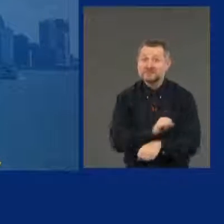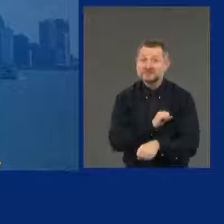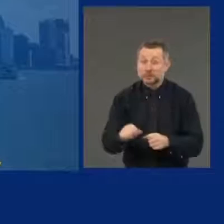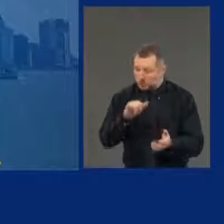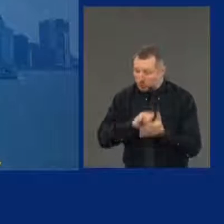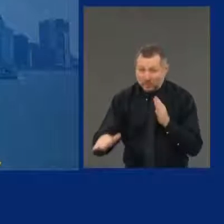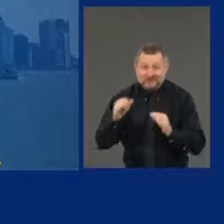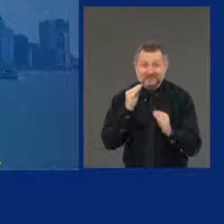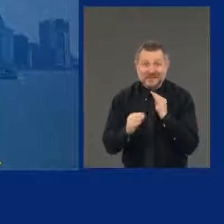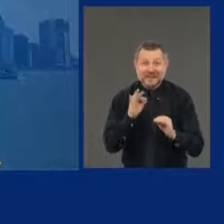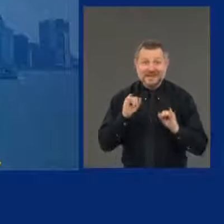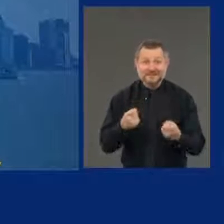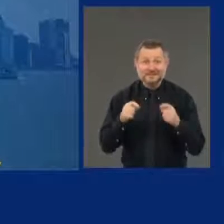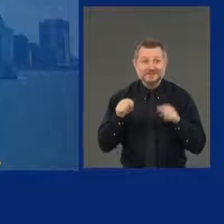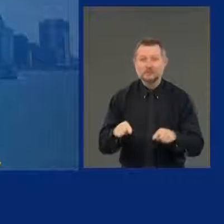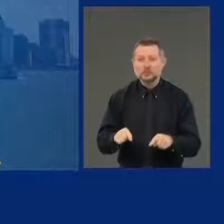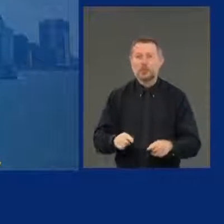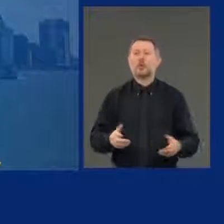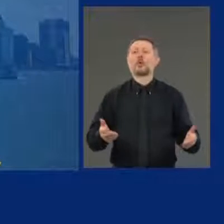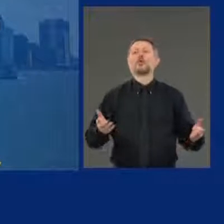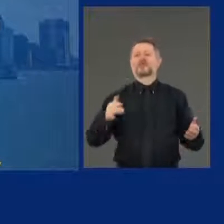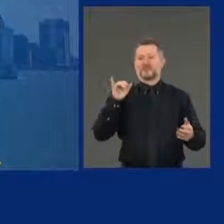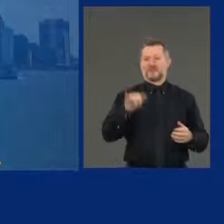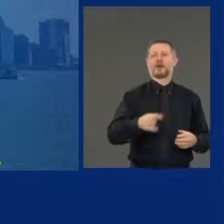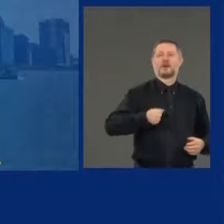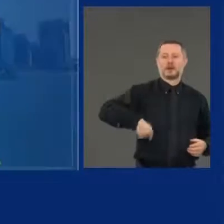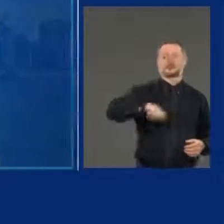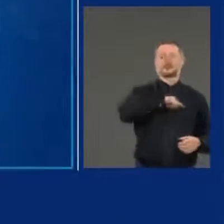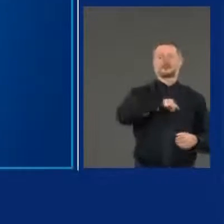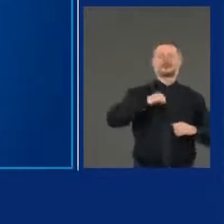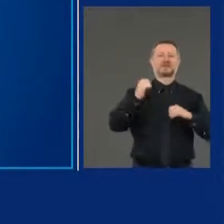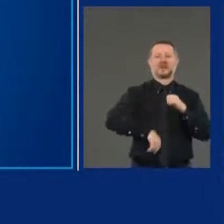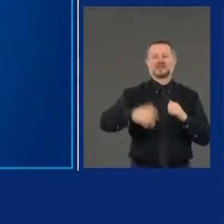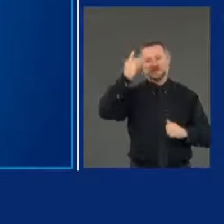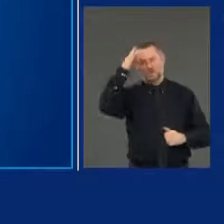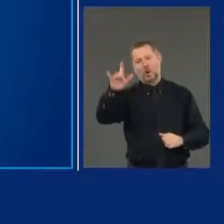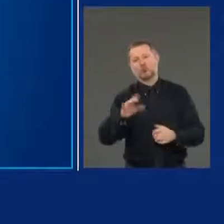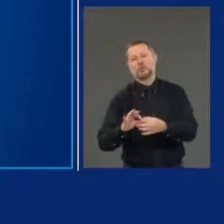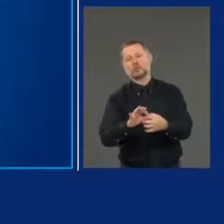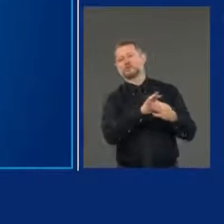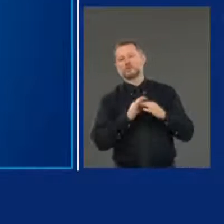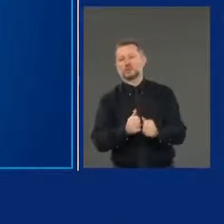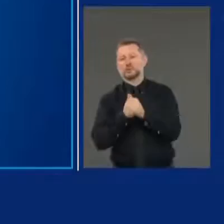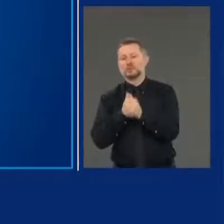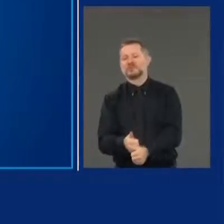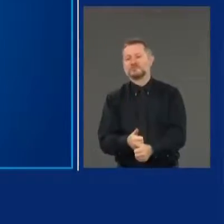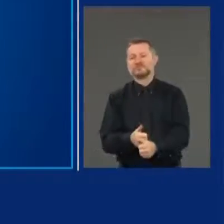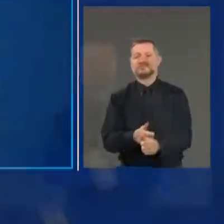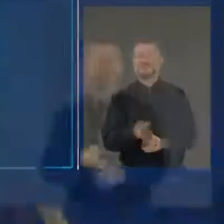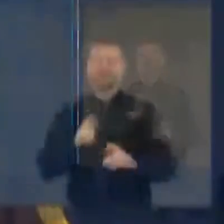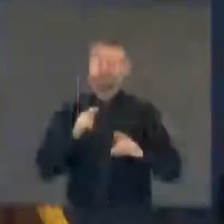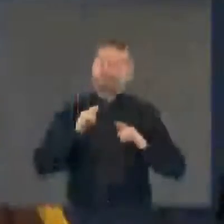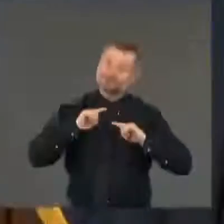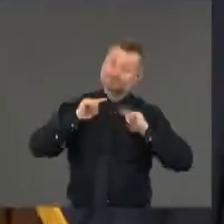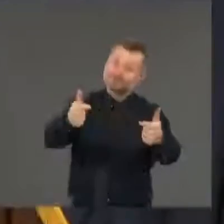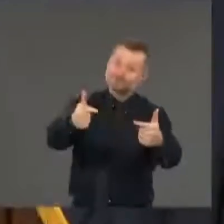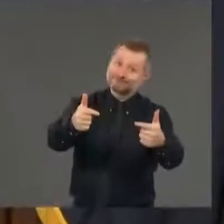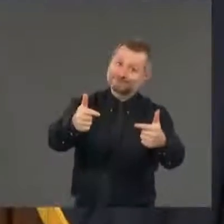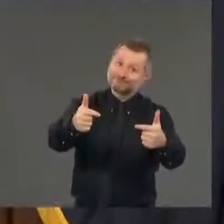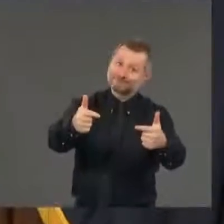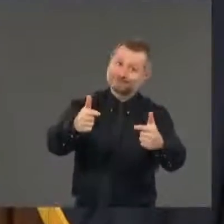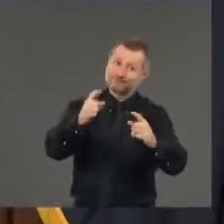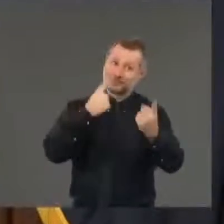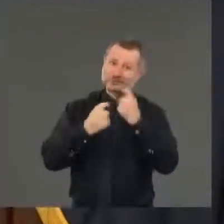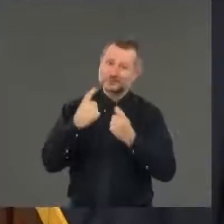it. That's who we are. We're New York tough, smart, united, disciplined. Questions? Dr. Cuomo, have you